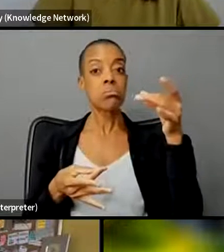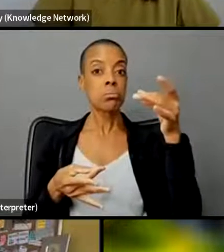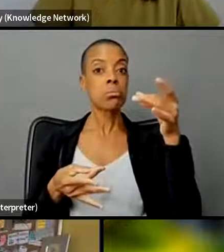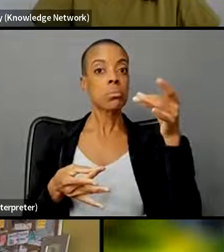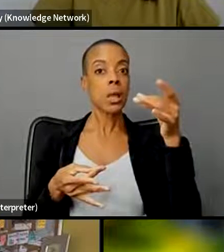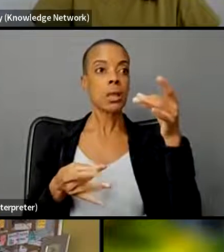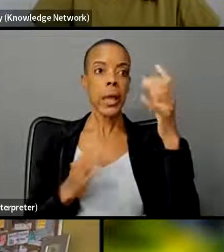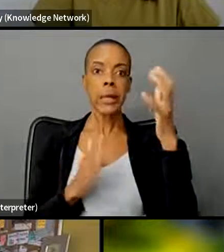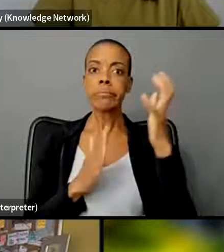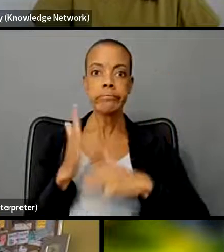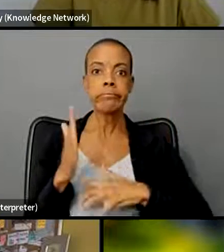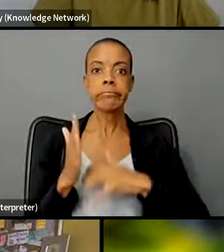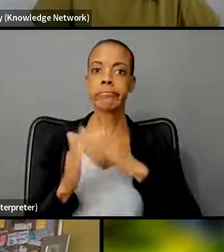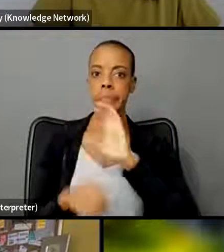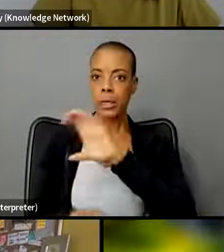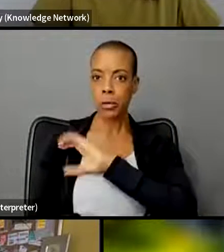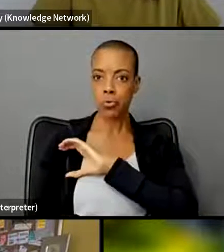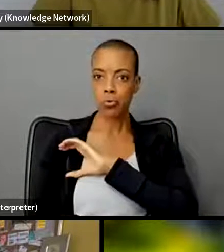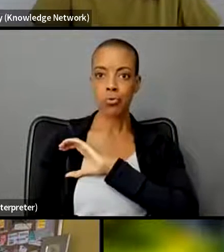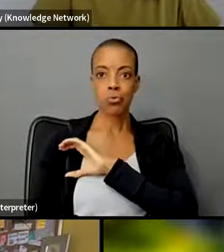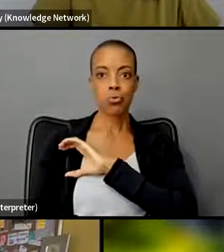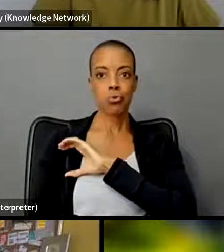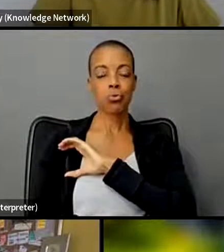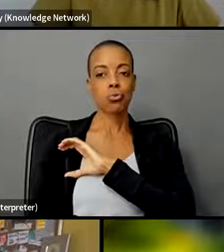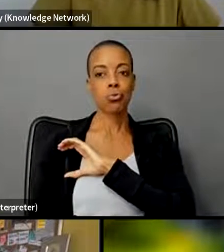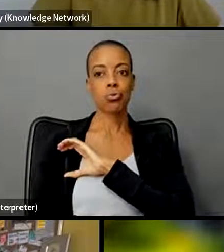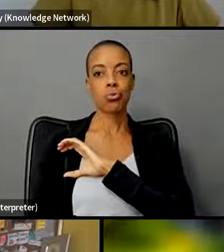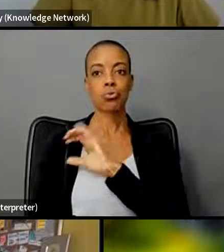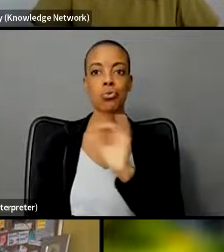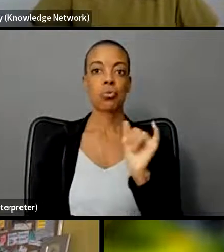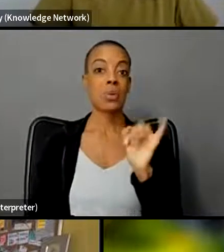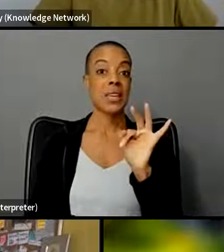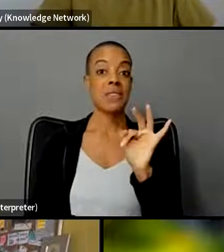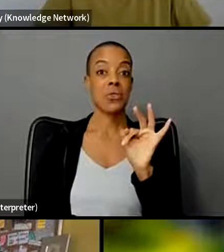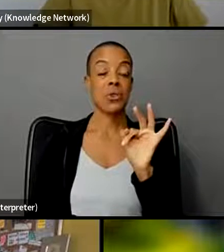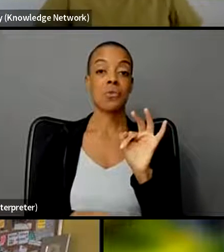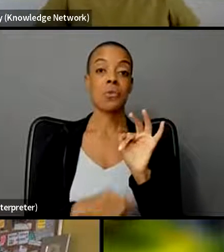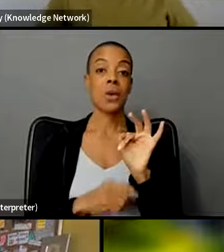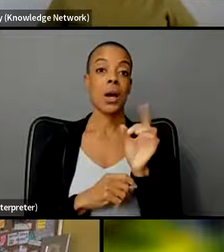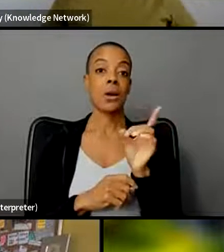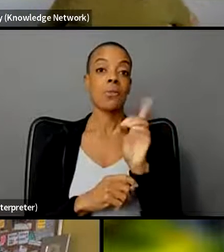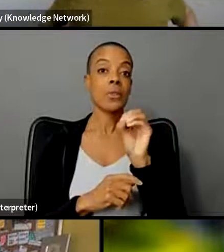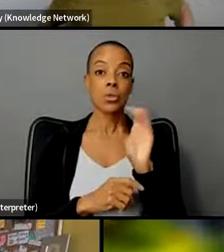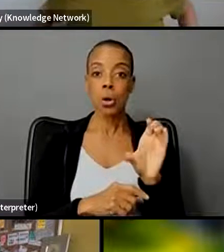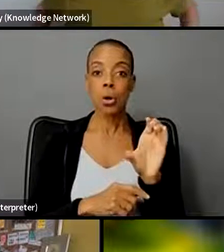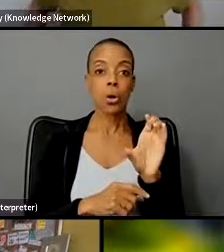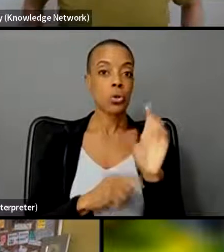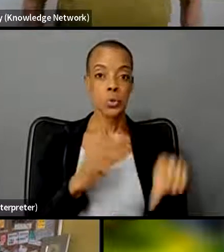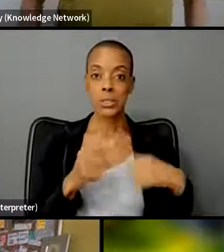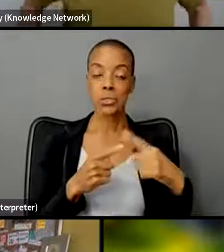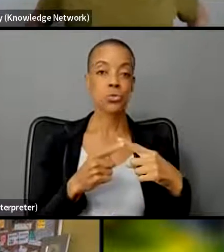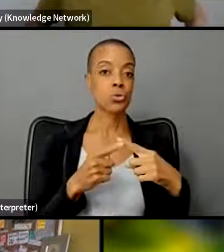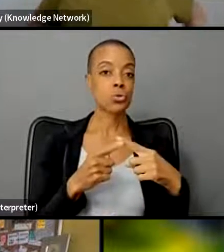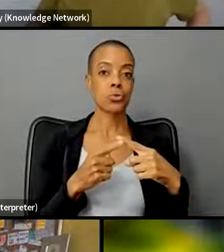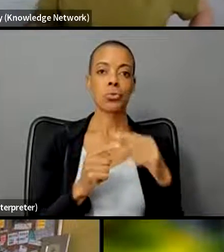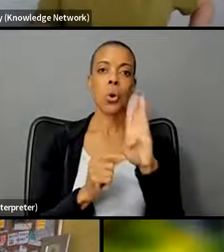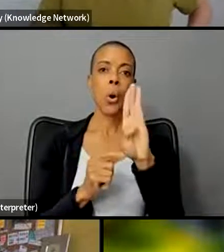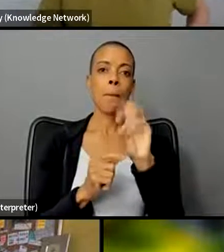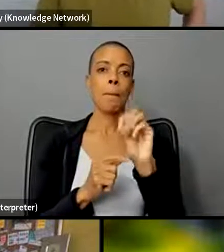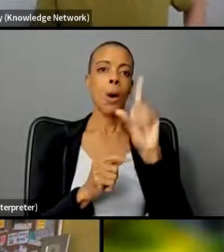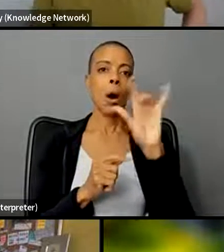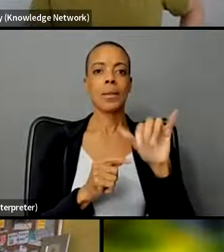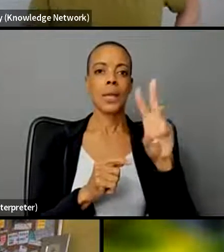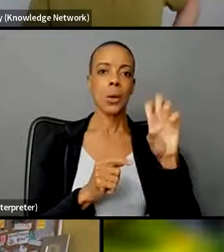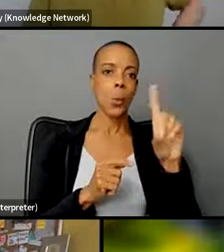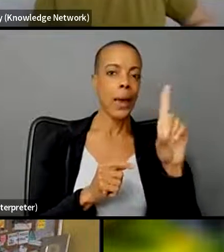know, it often is, if you're coming to us with a docuseries type thing like Bollywed or Push, where it's dependent